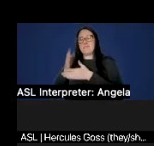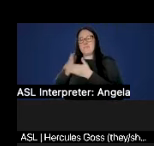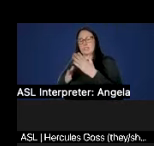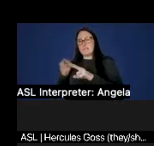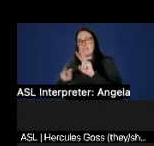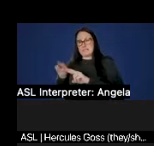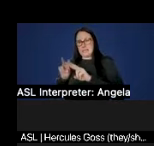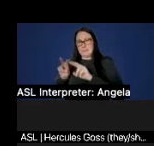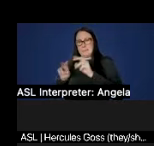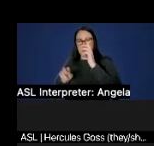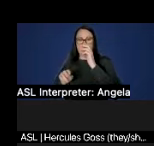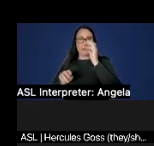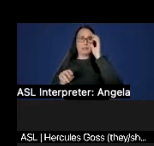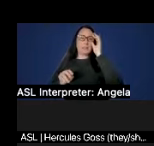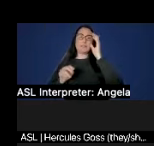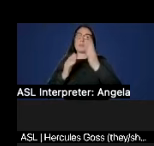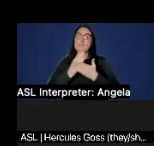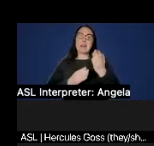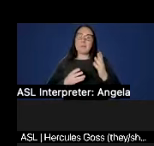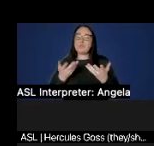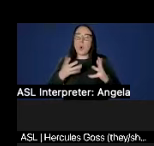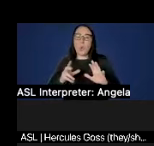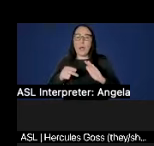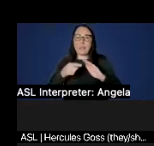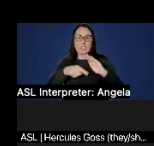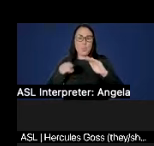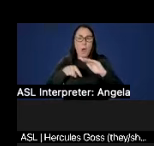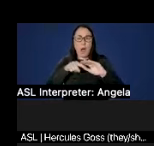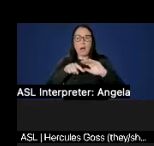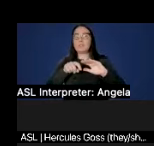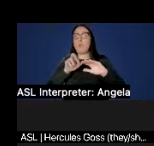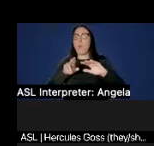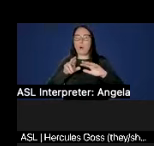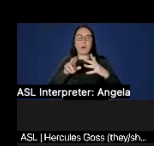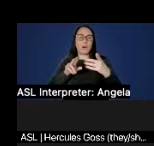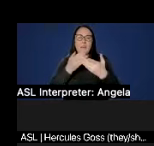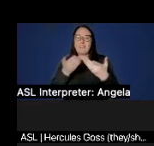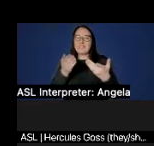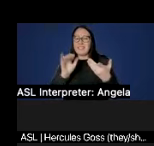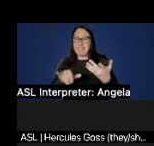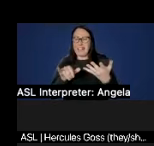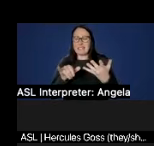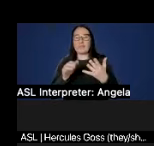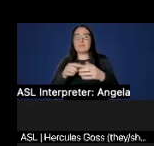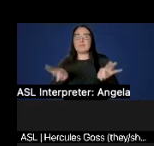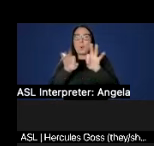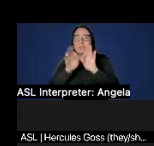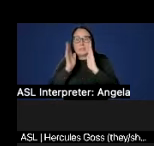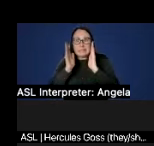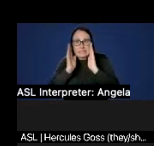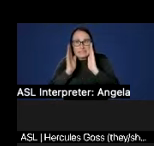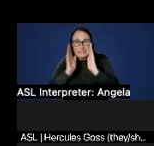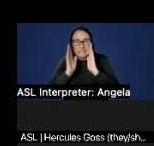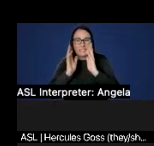injuries swabbed. So it's important for you as an advocate also to be listening during the exam, if you're